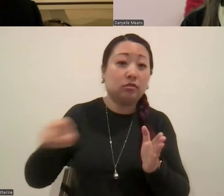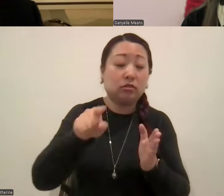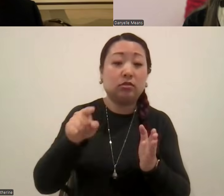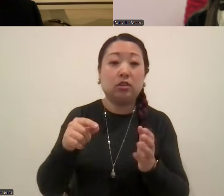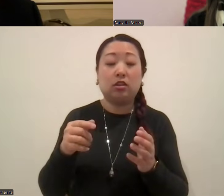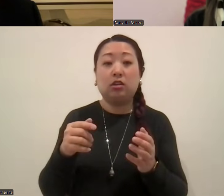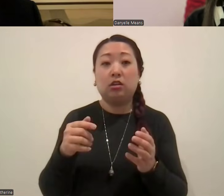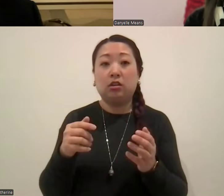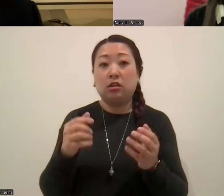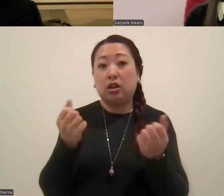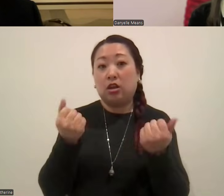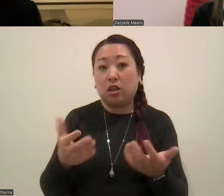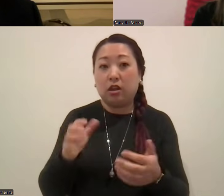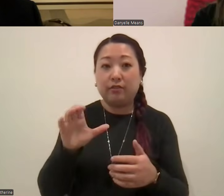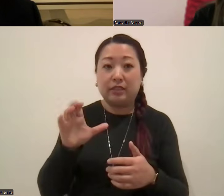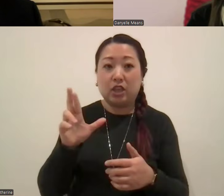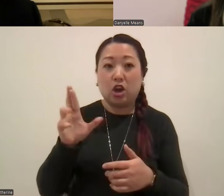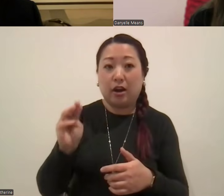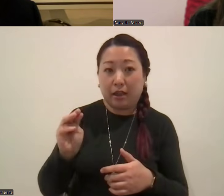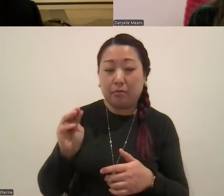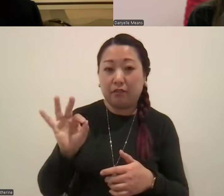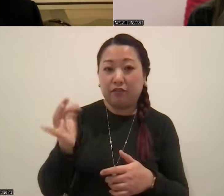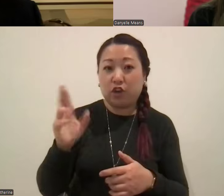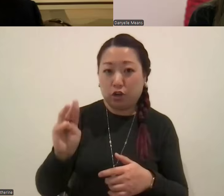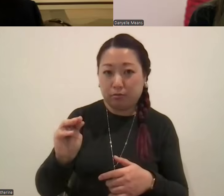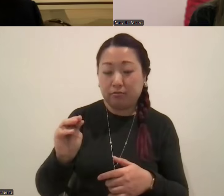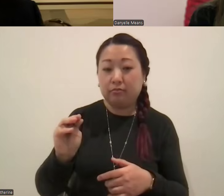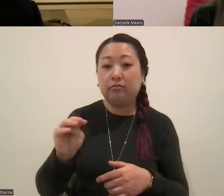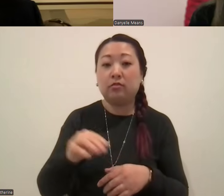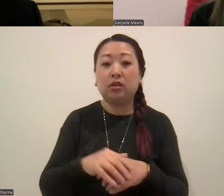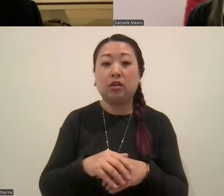of CRM firms or the